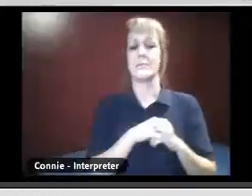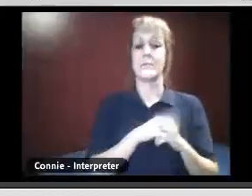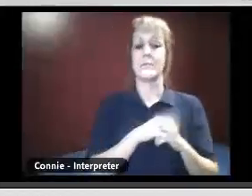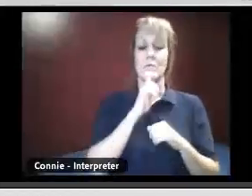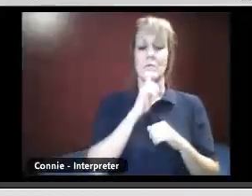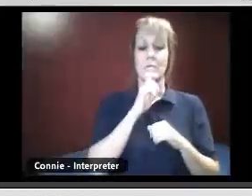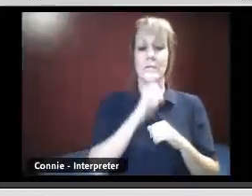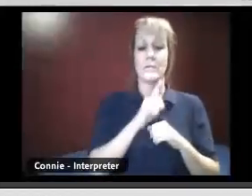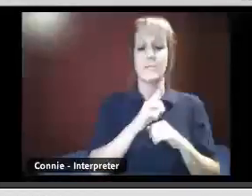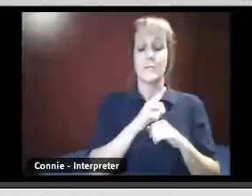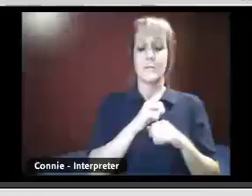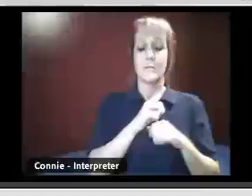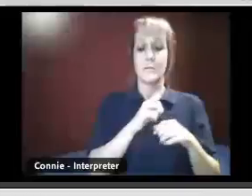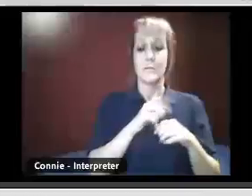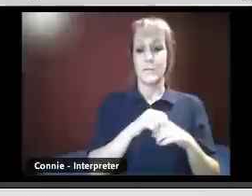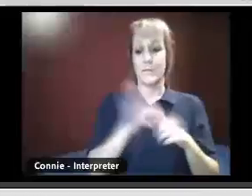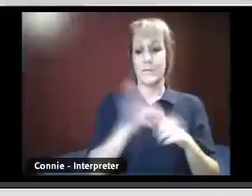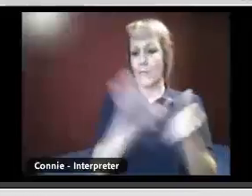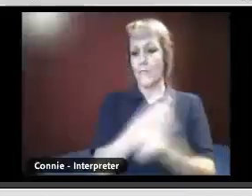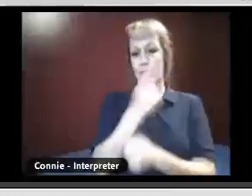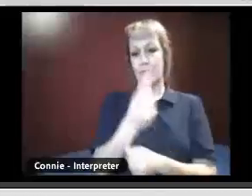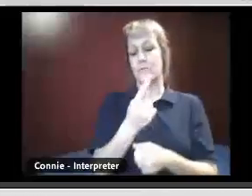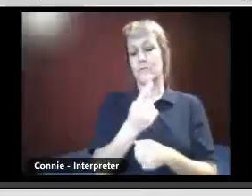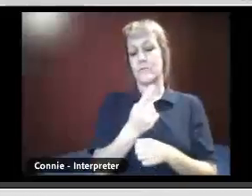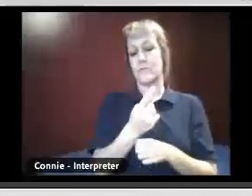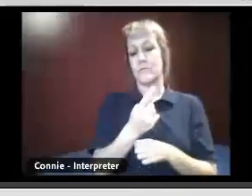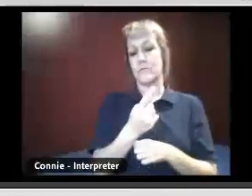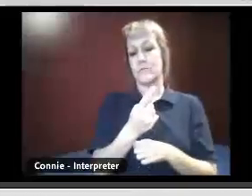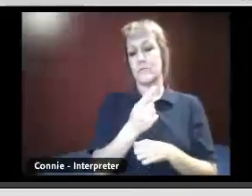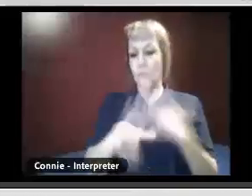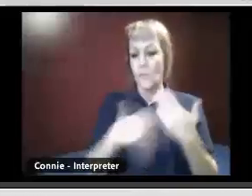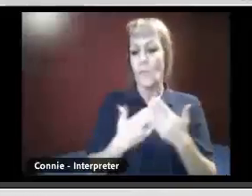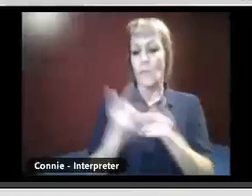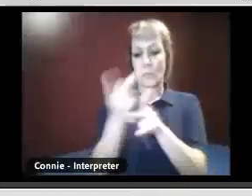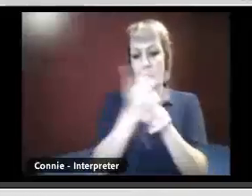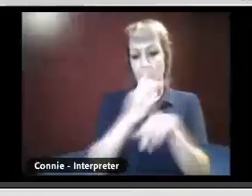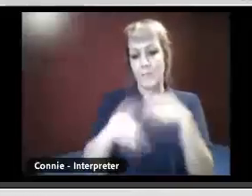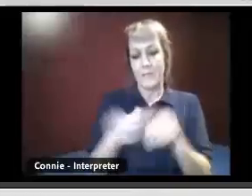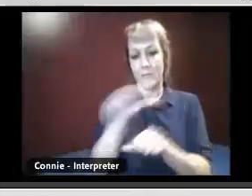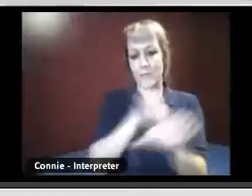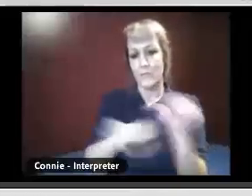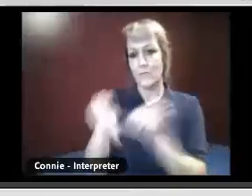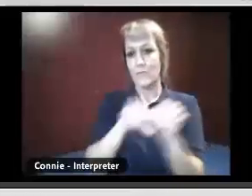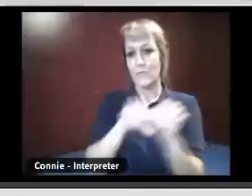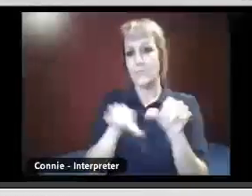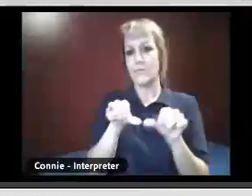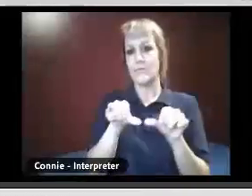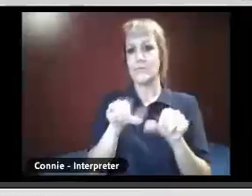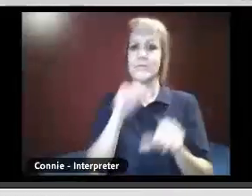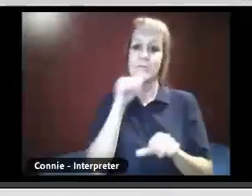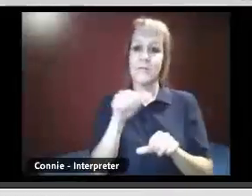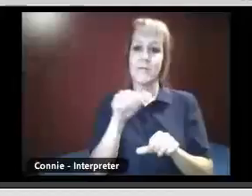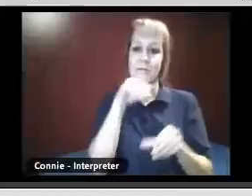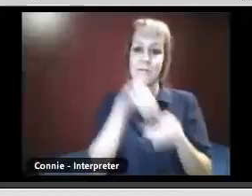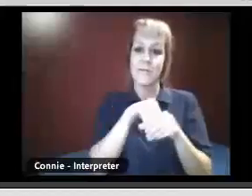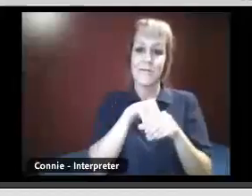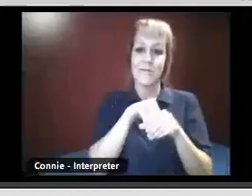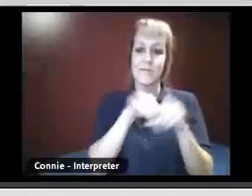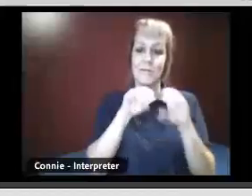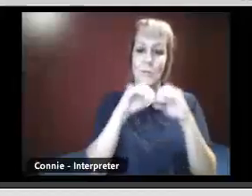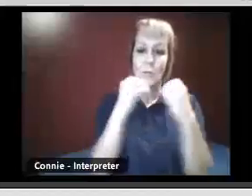of the day, in this, everybody cares about each other, right? We're not necessarily in any organization to fight or